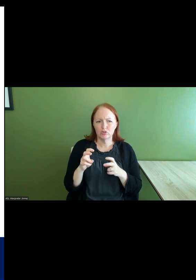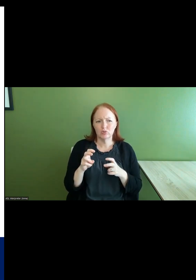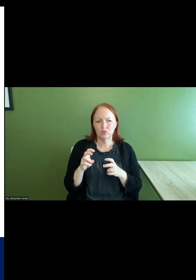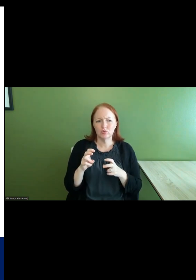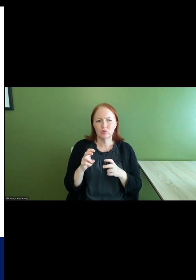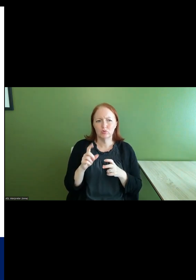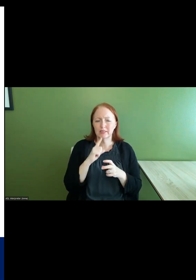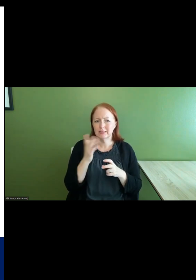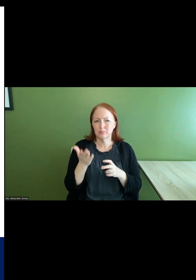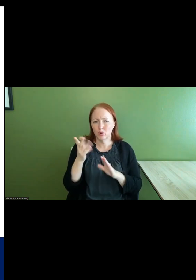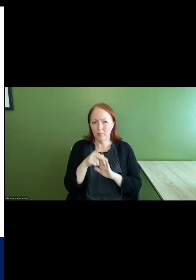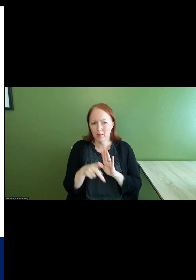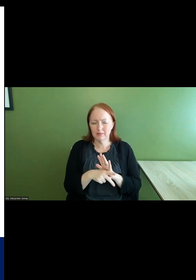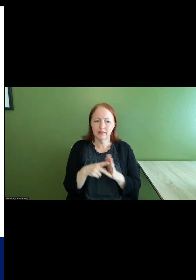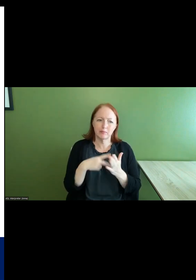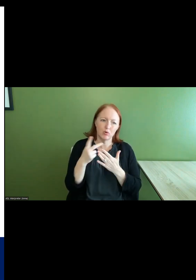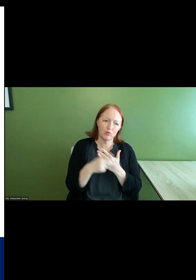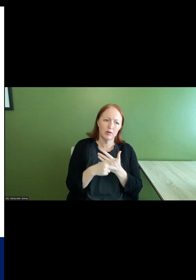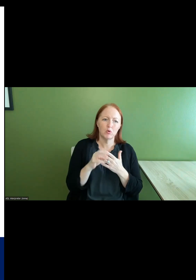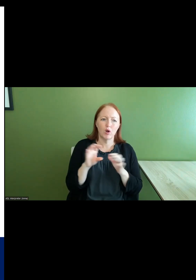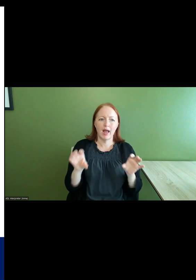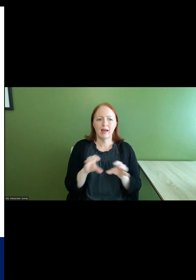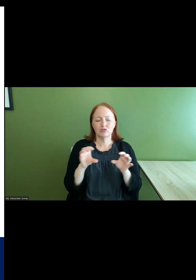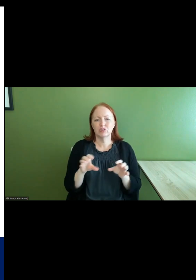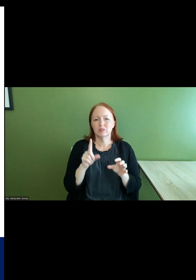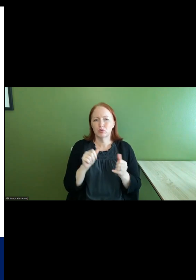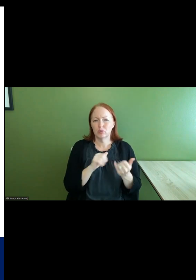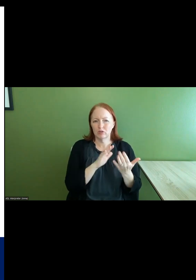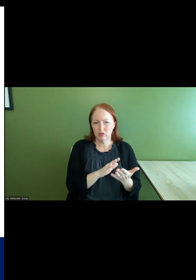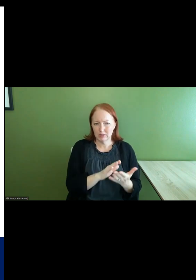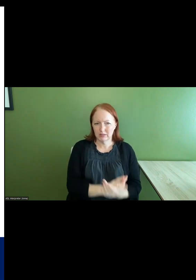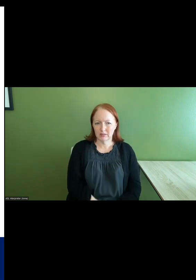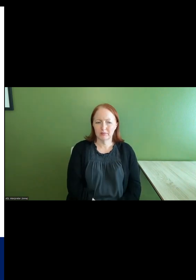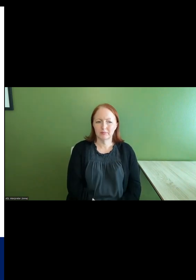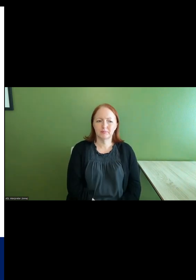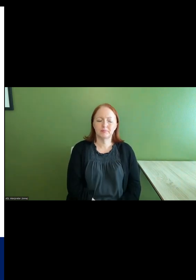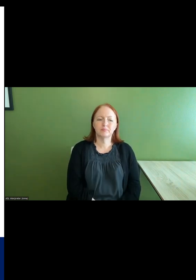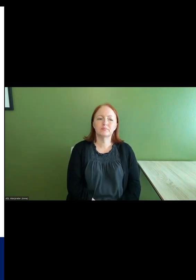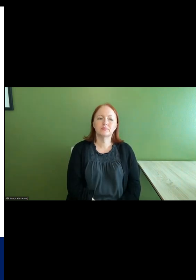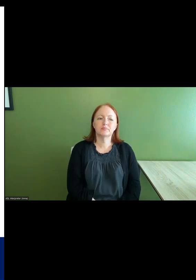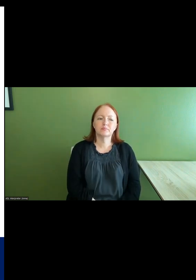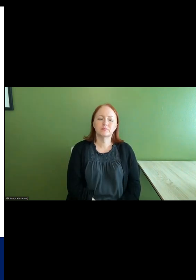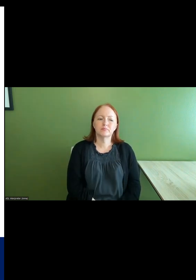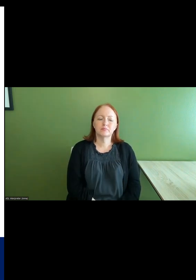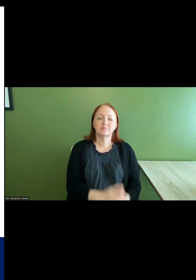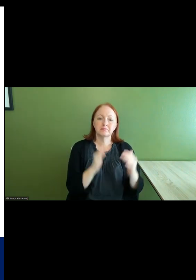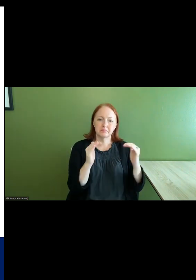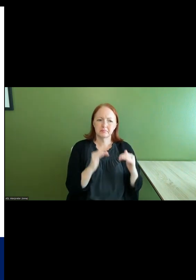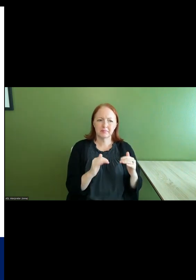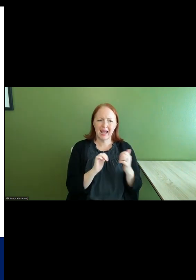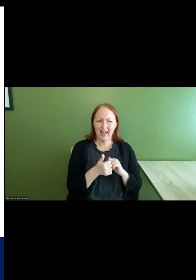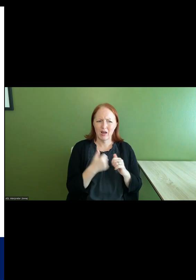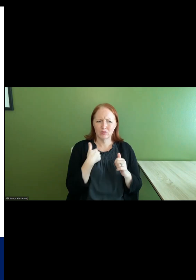the proposed policy, program, or action intended to address? And then the next question would